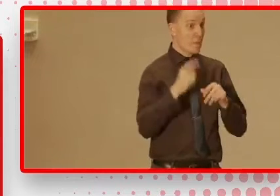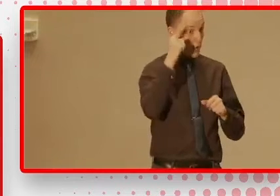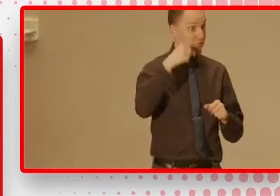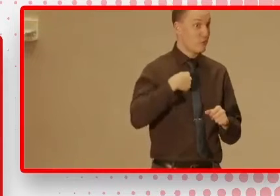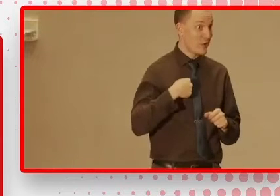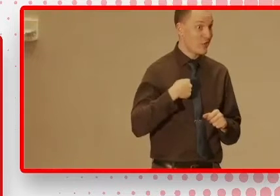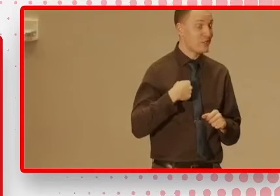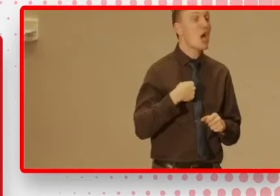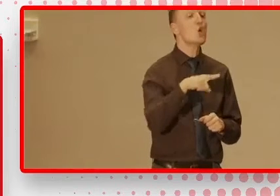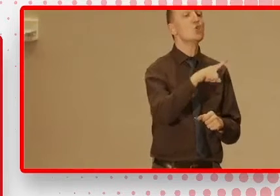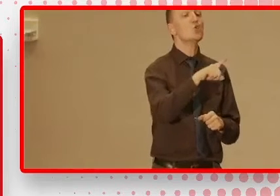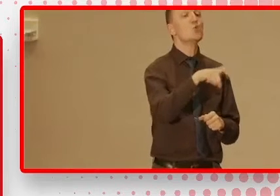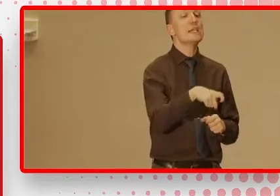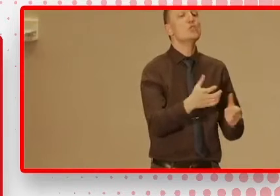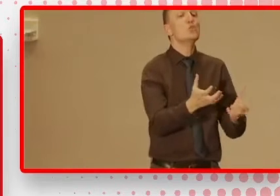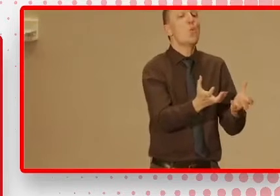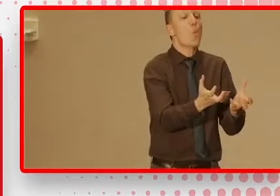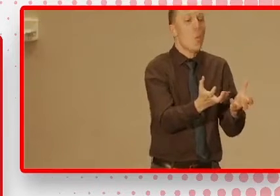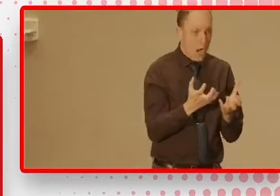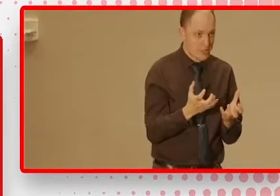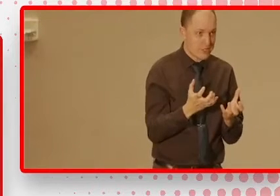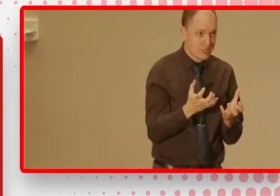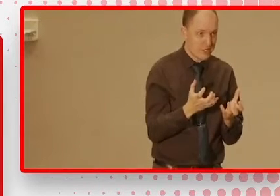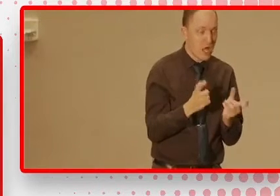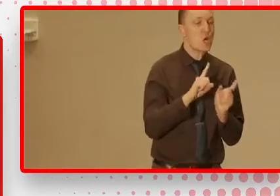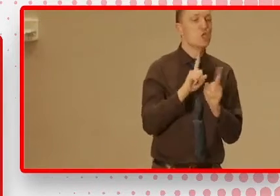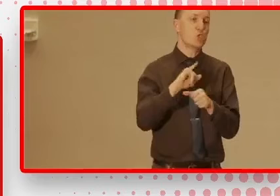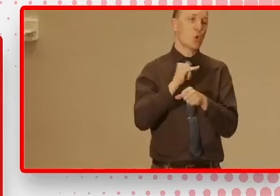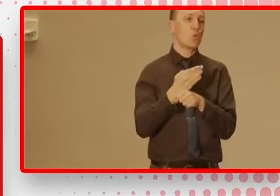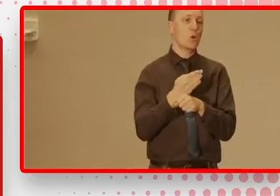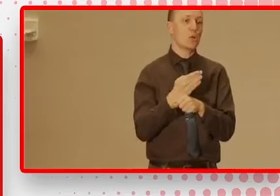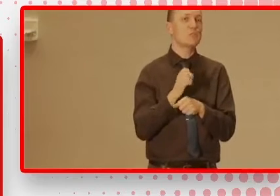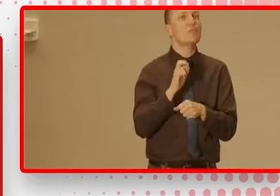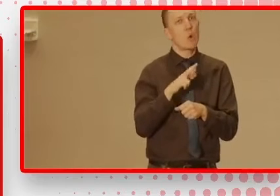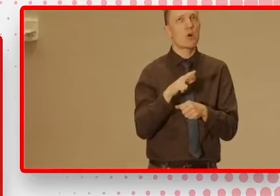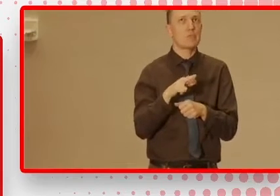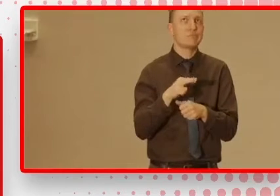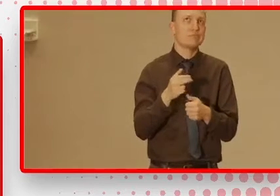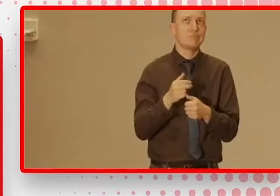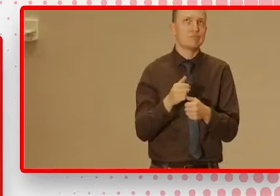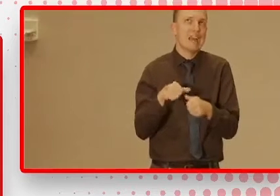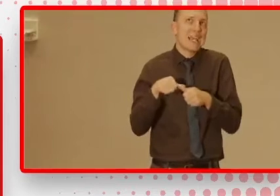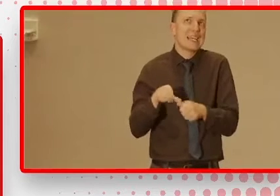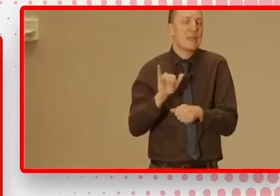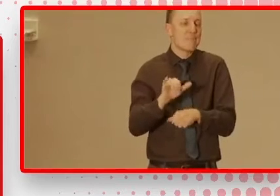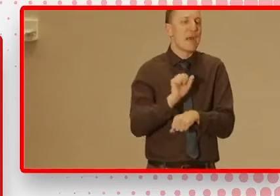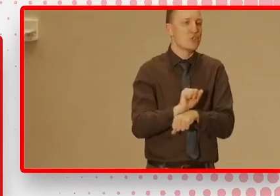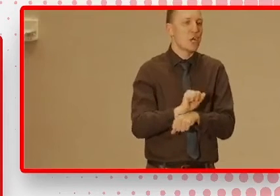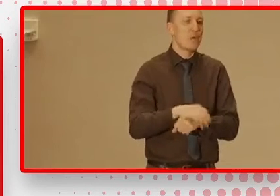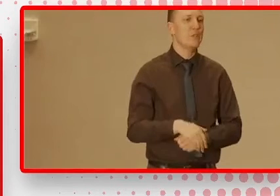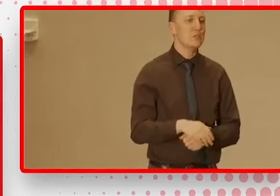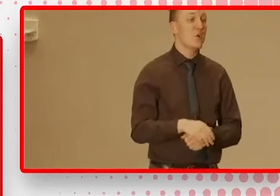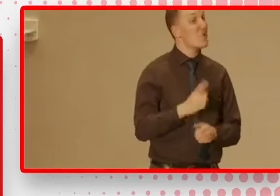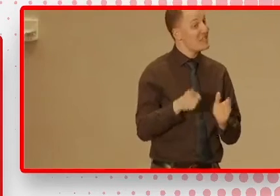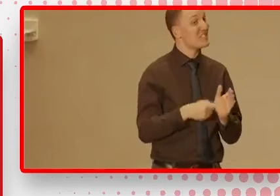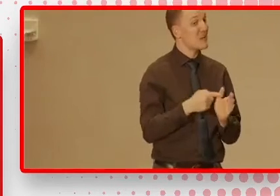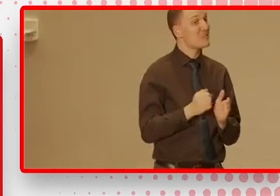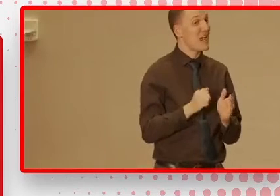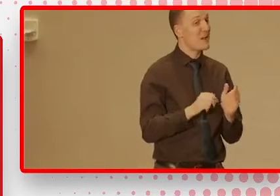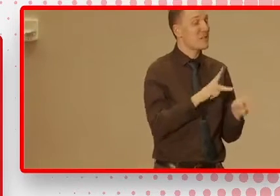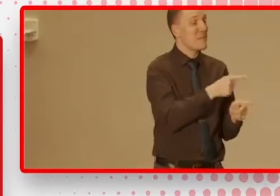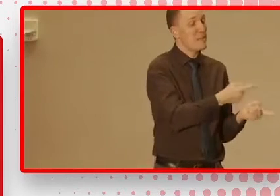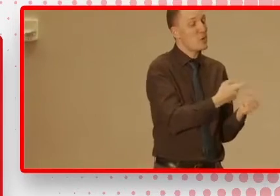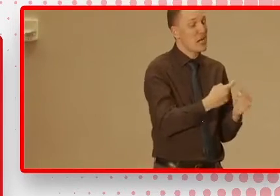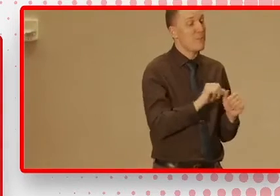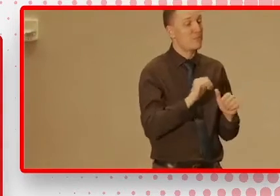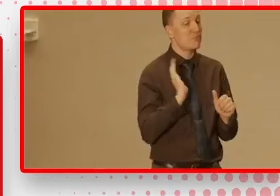to want to go to work or keep that job. So we do have individuals that come to our agency that aren't ready for employment at that point, and